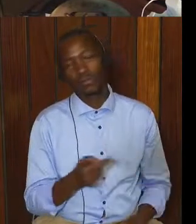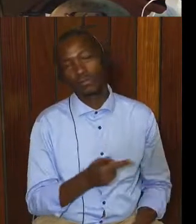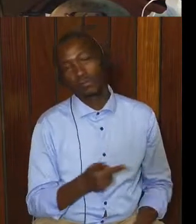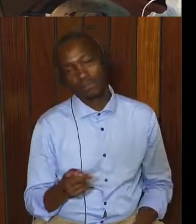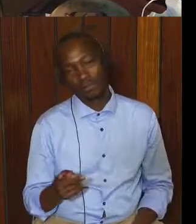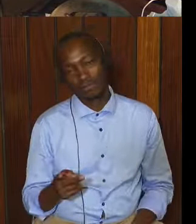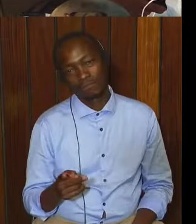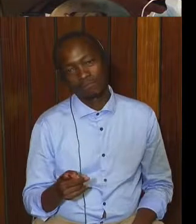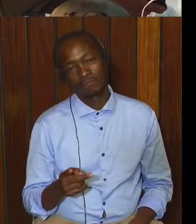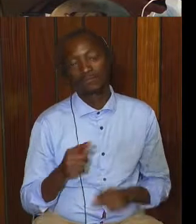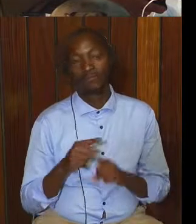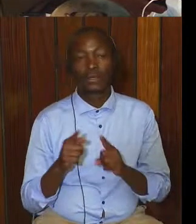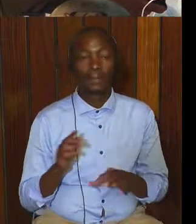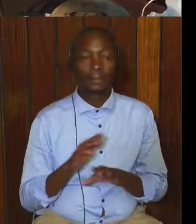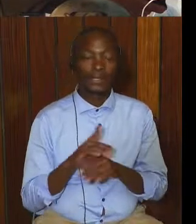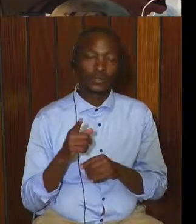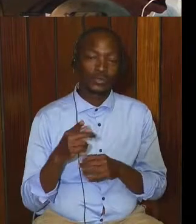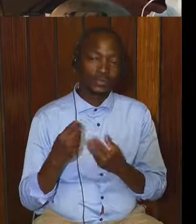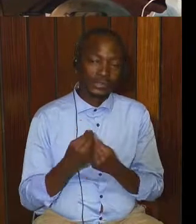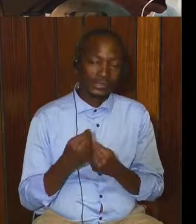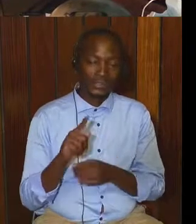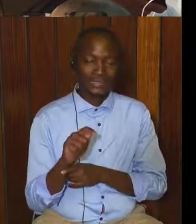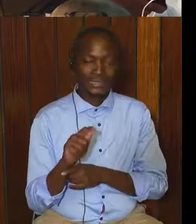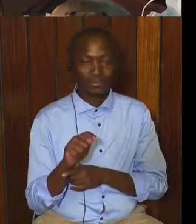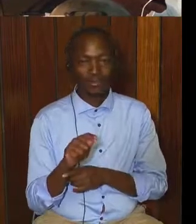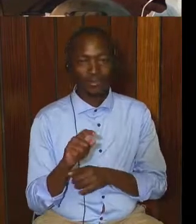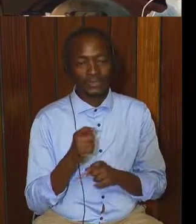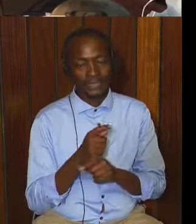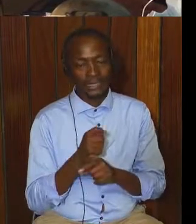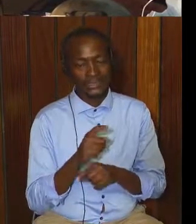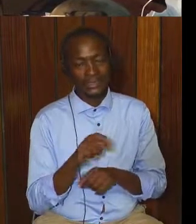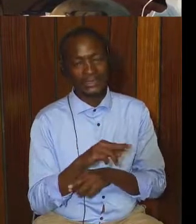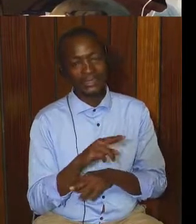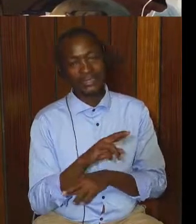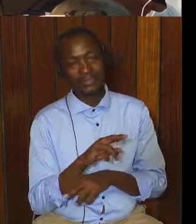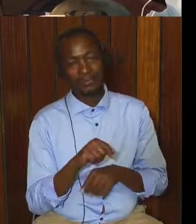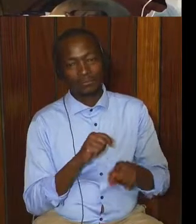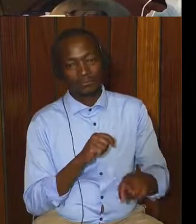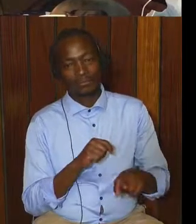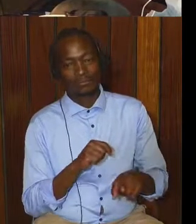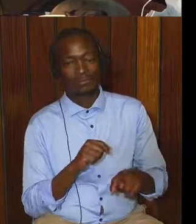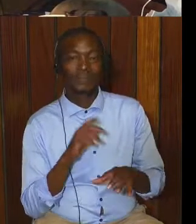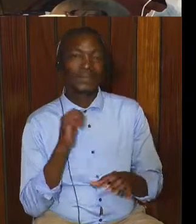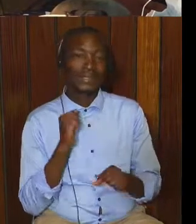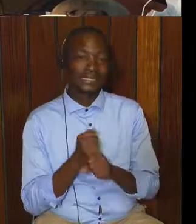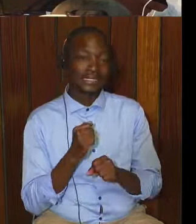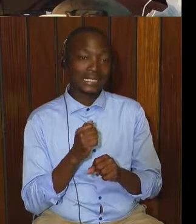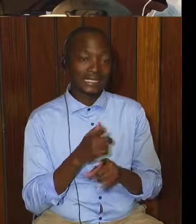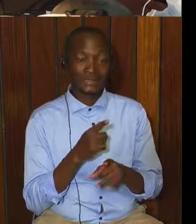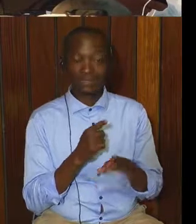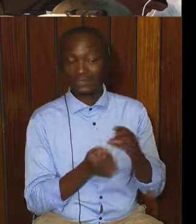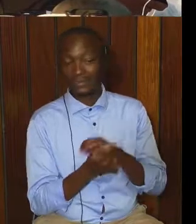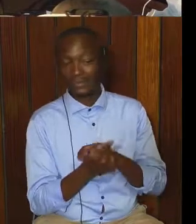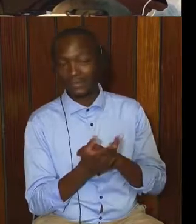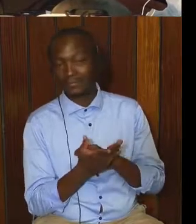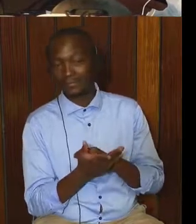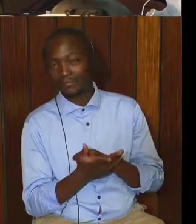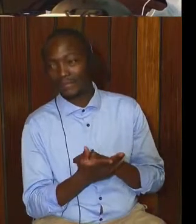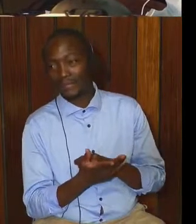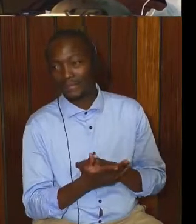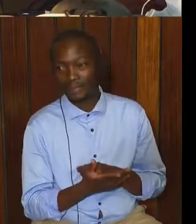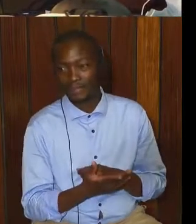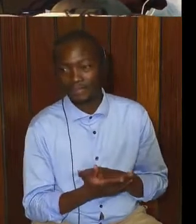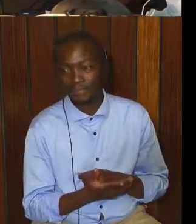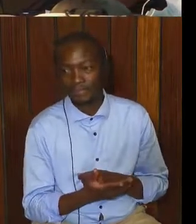with the temporary taxi rank, what is happening? What has happened? The status as it is now is that